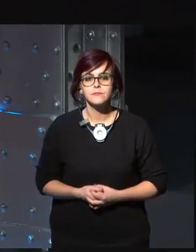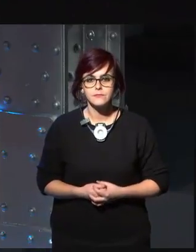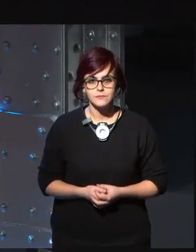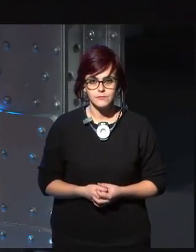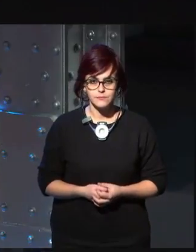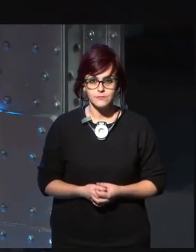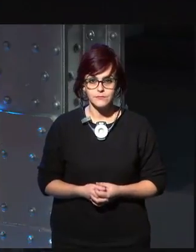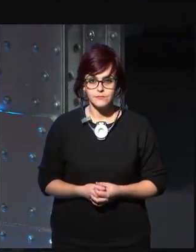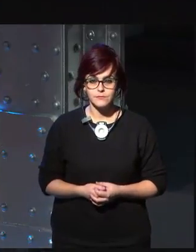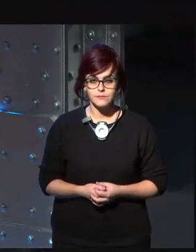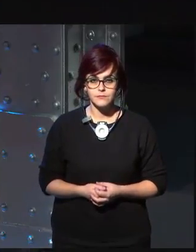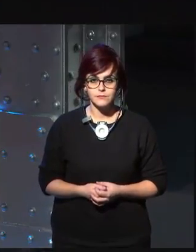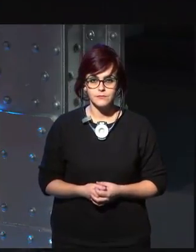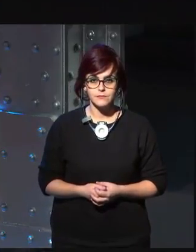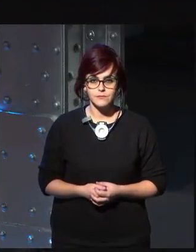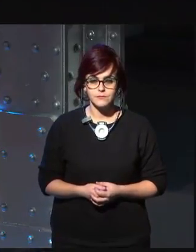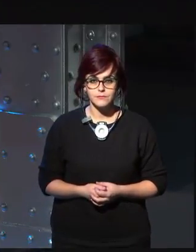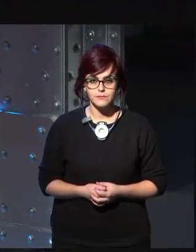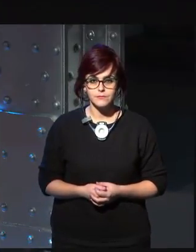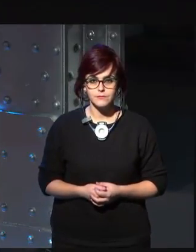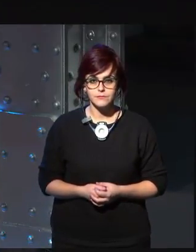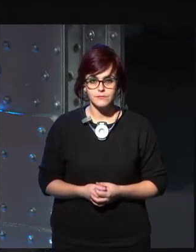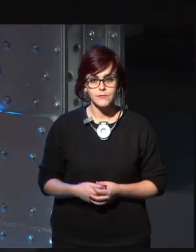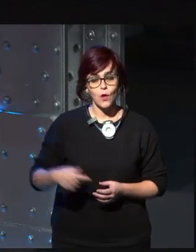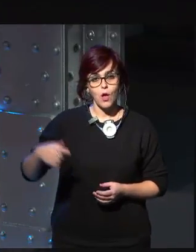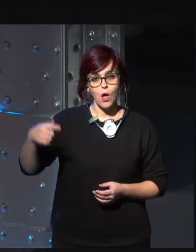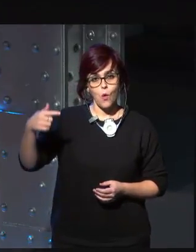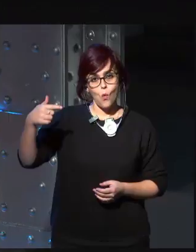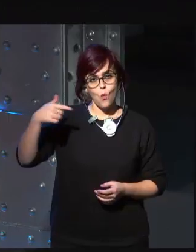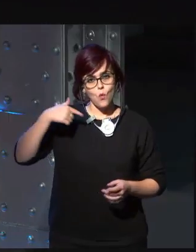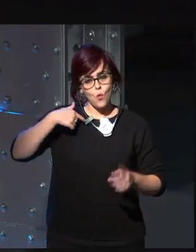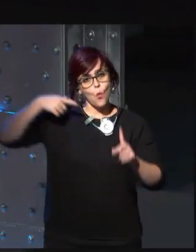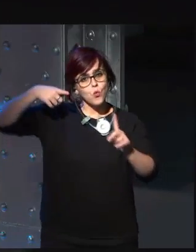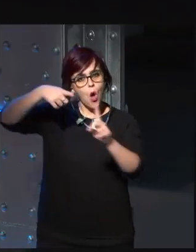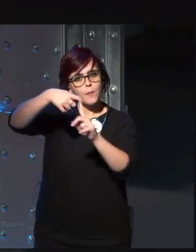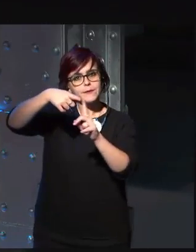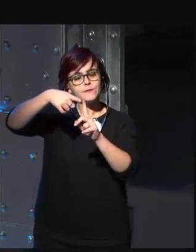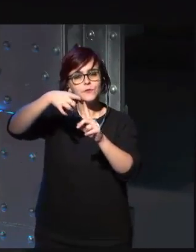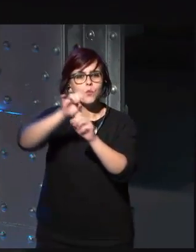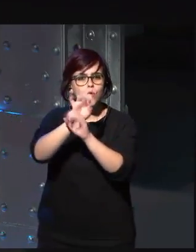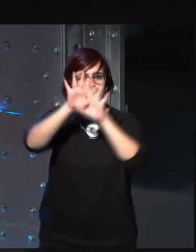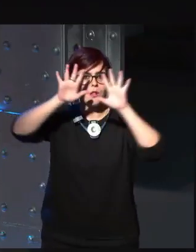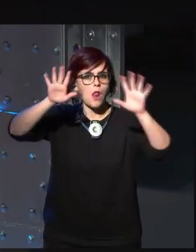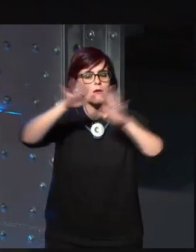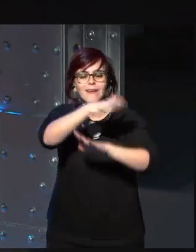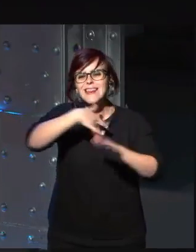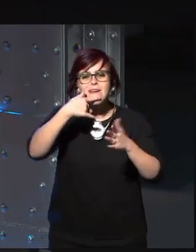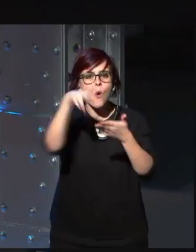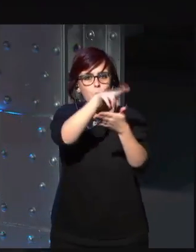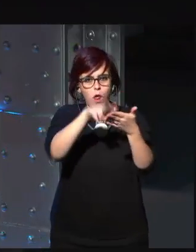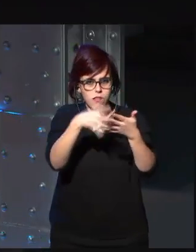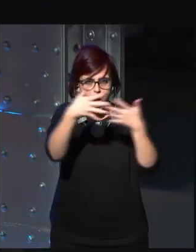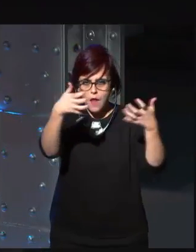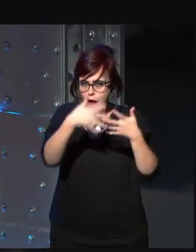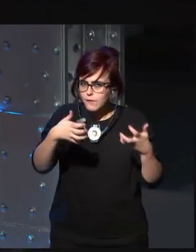intent on telling the story through stories, through narratives that help people feel like like for